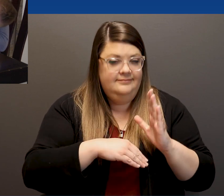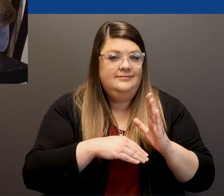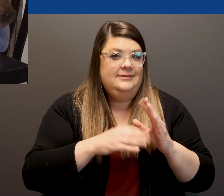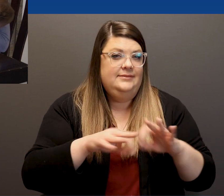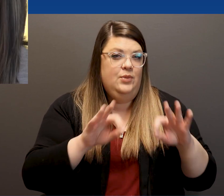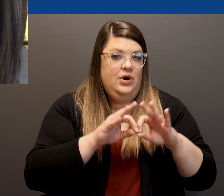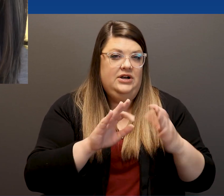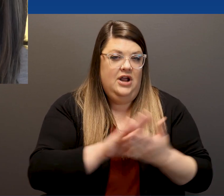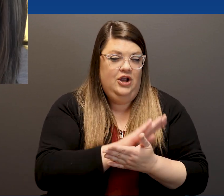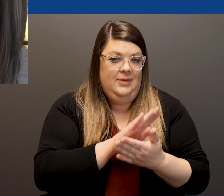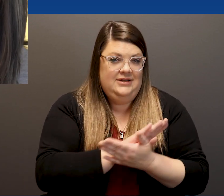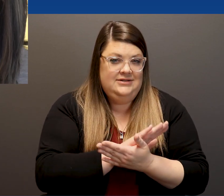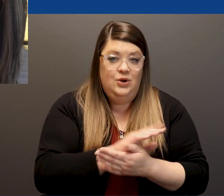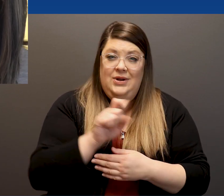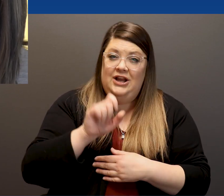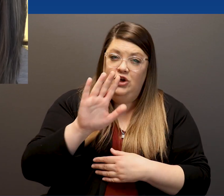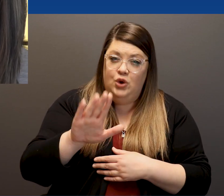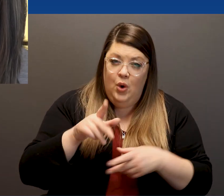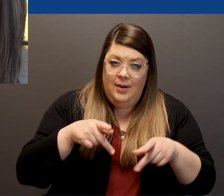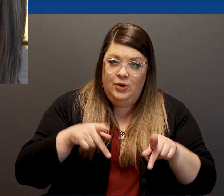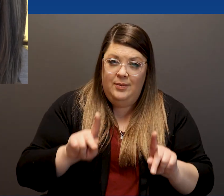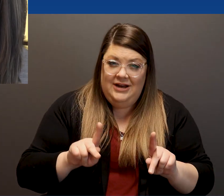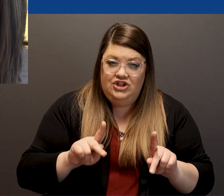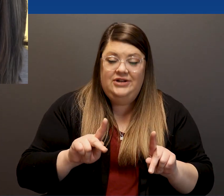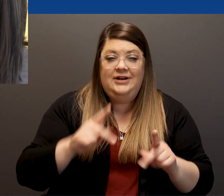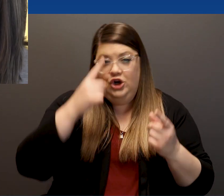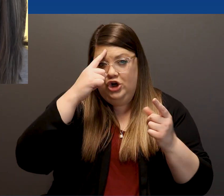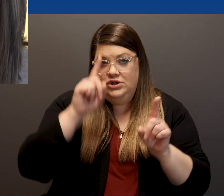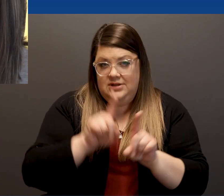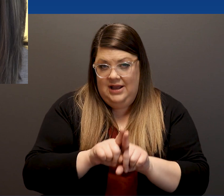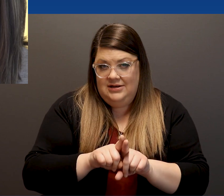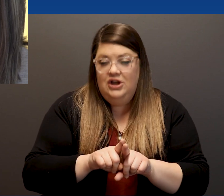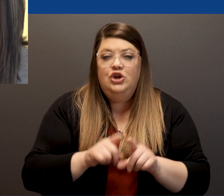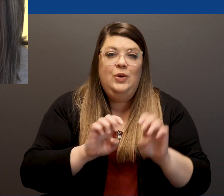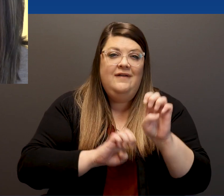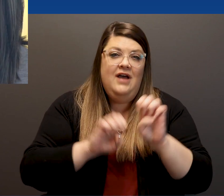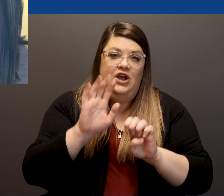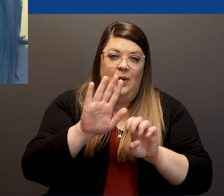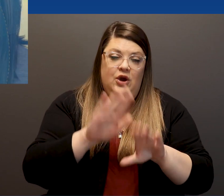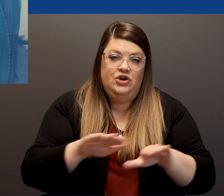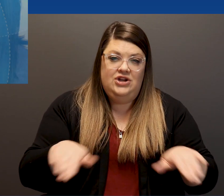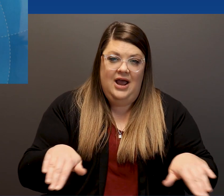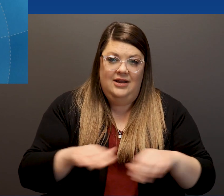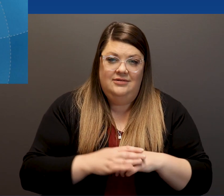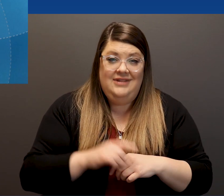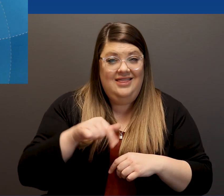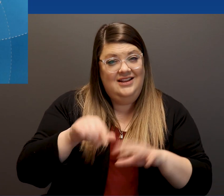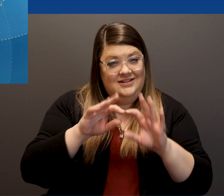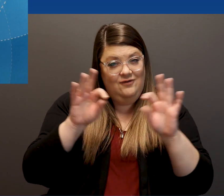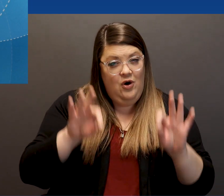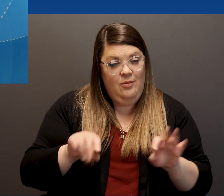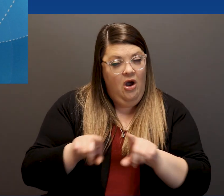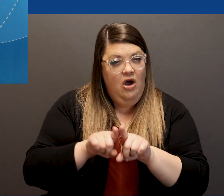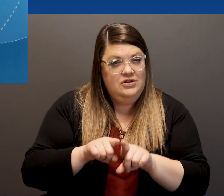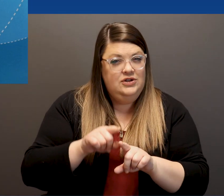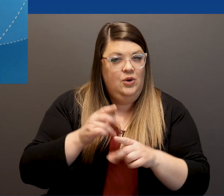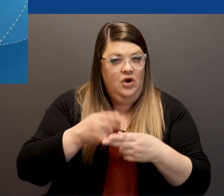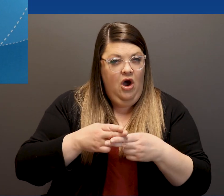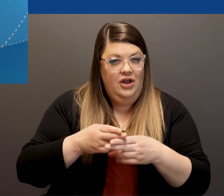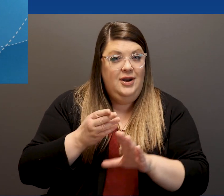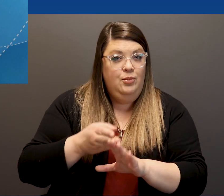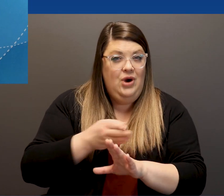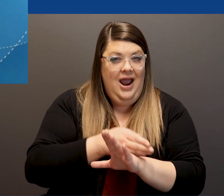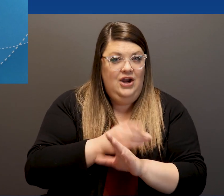documents. We need your permission or consent to evaluate your child. This form is also known as prior